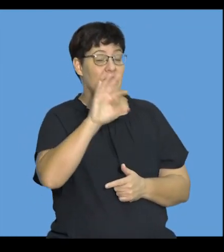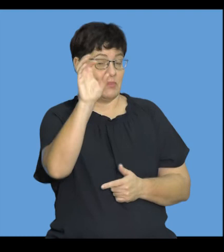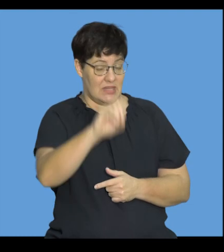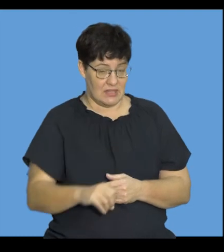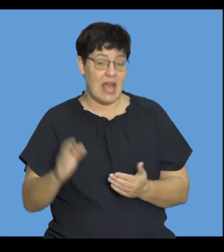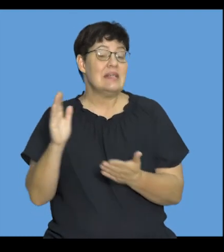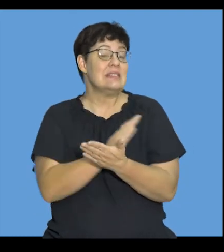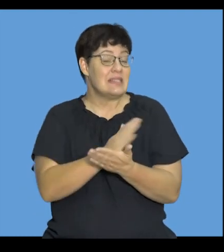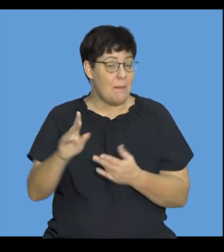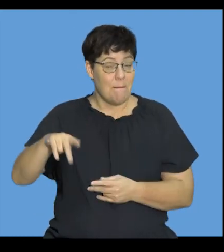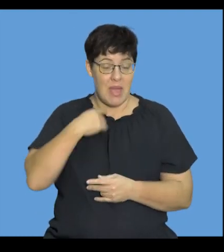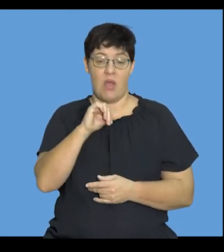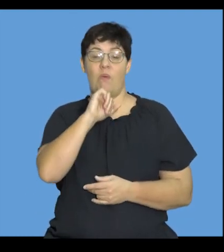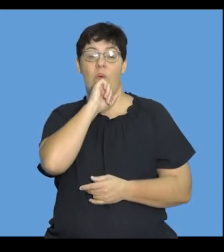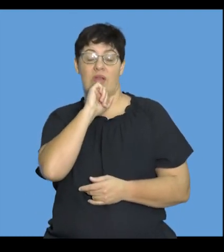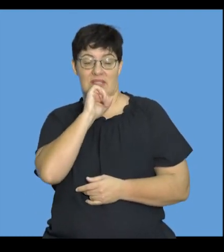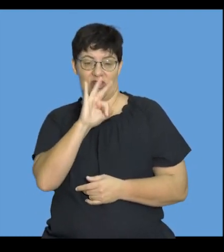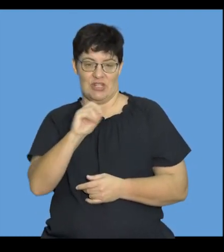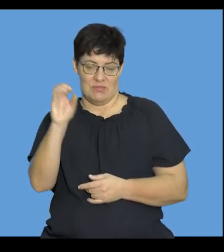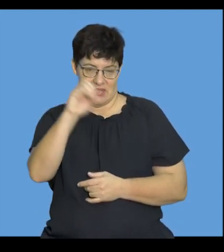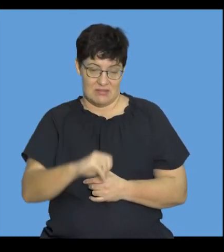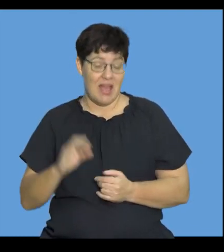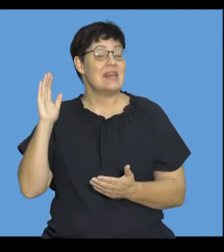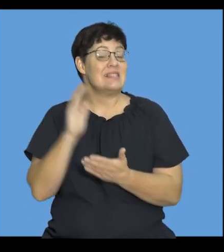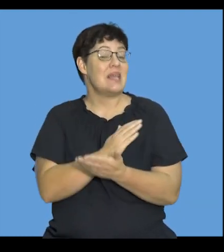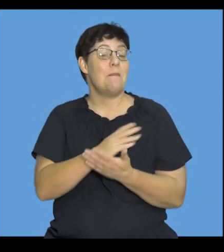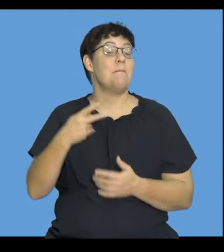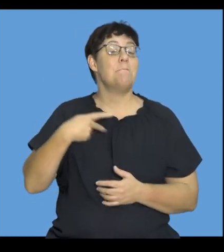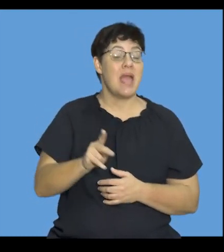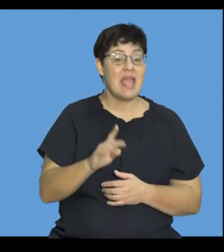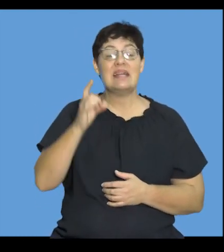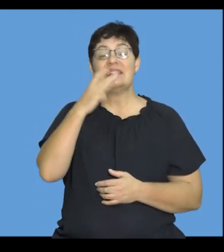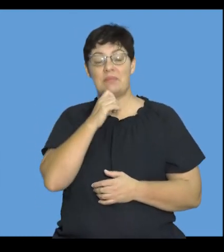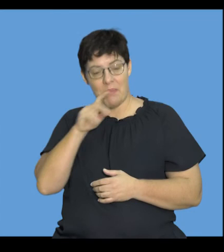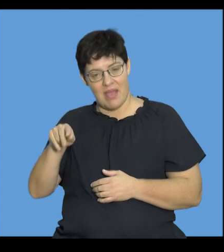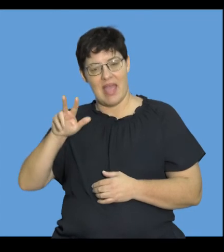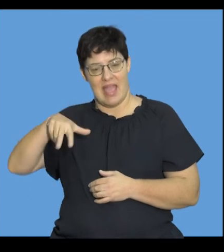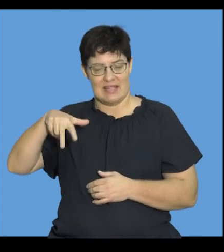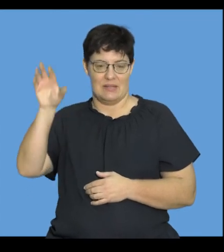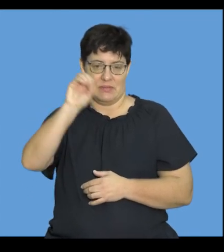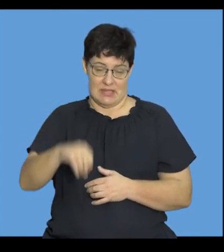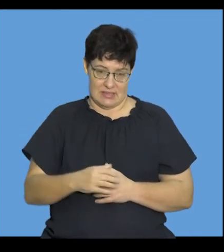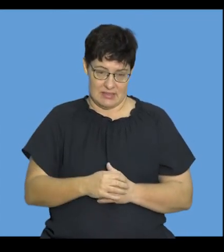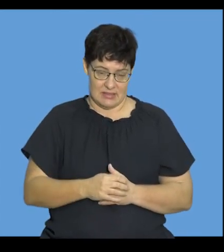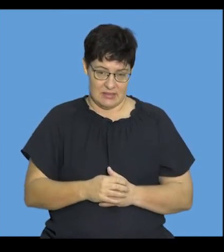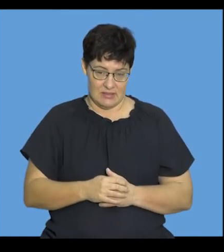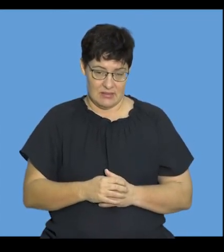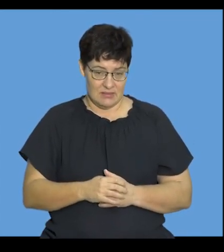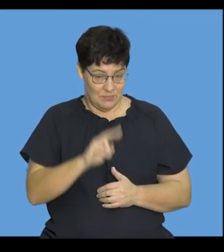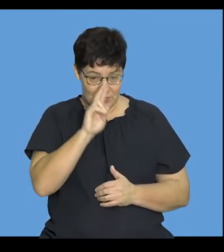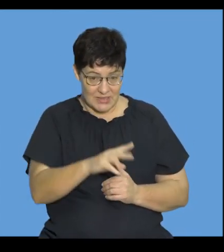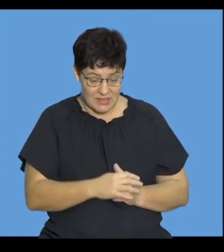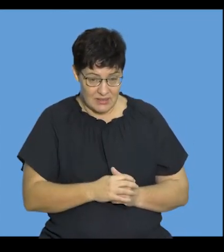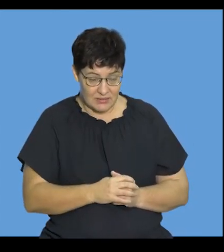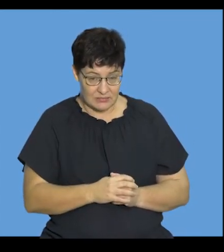pay in August, 30%. Some will pay you in September, the 18%. Can you see?